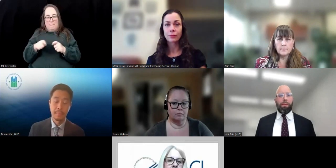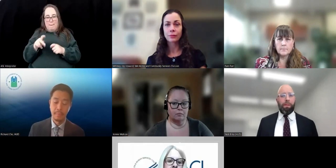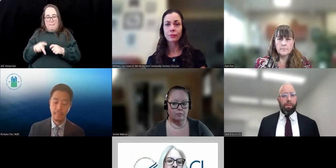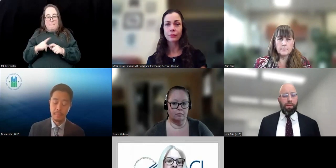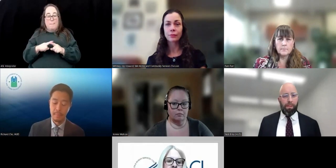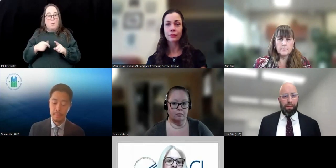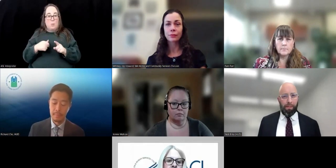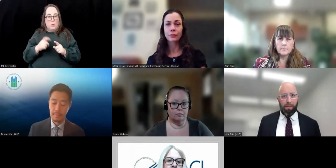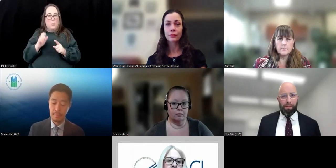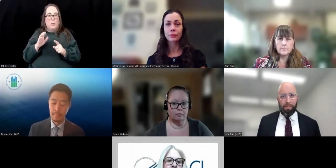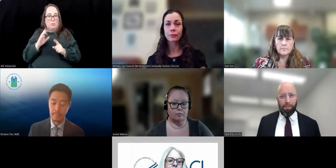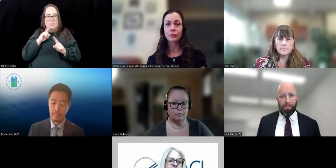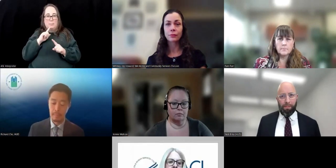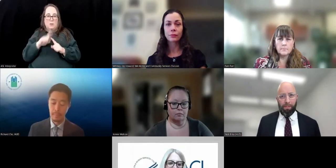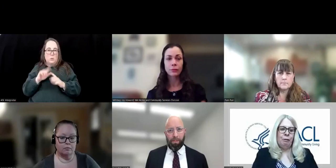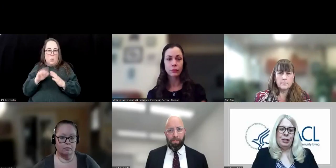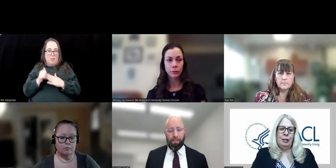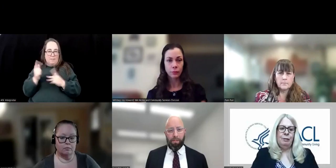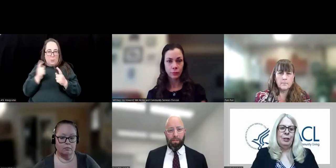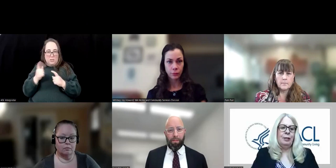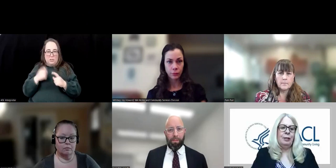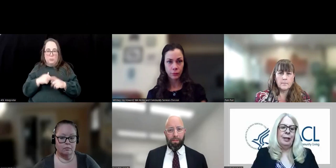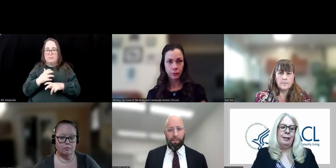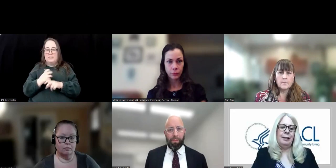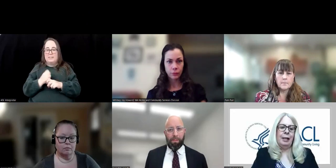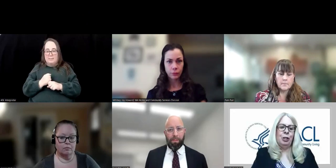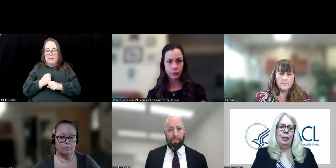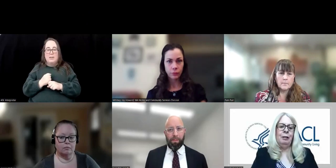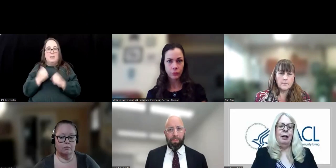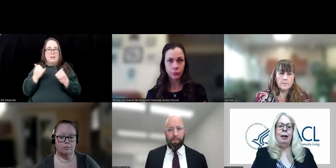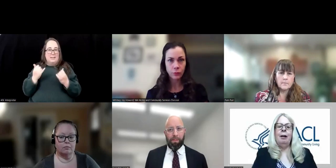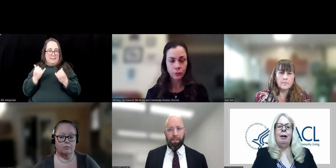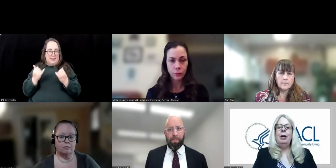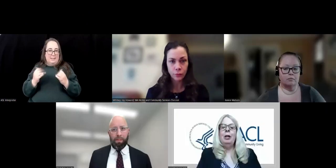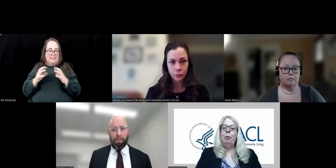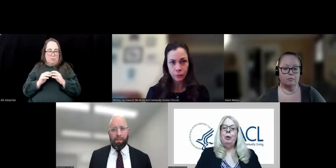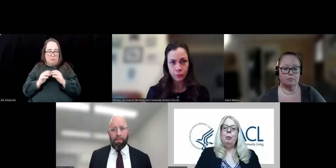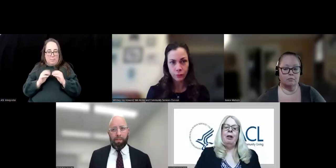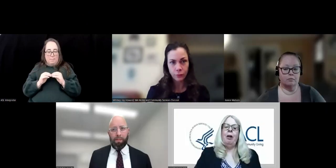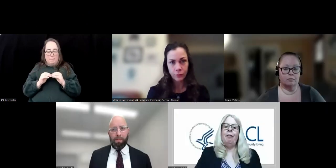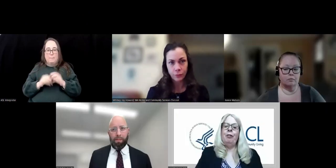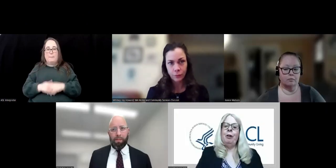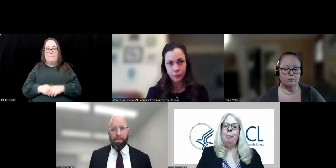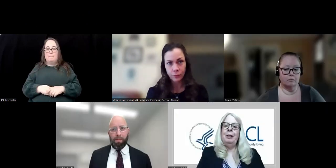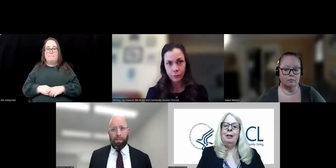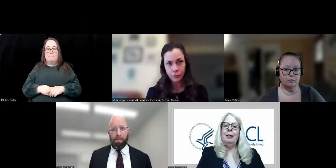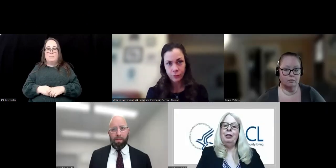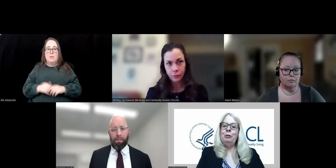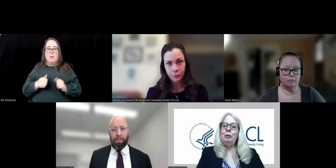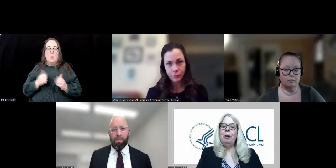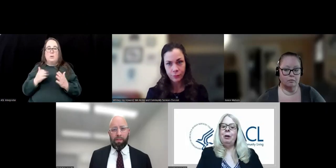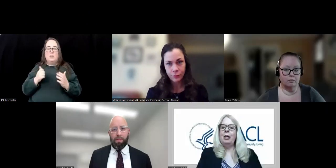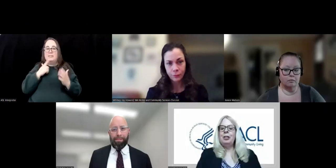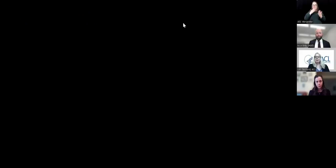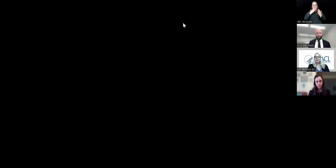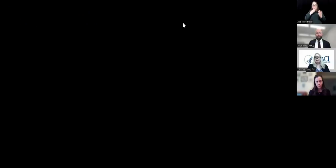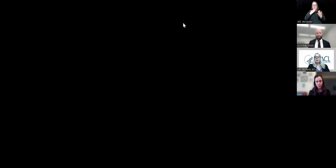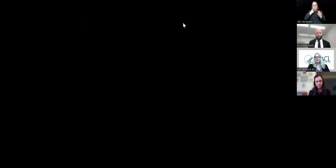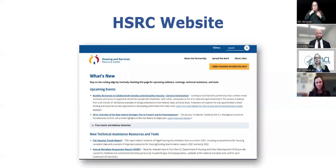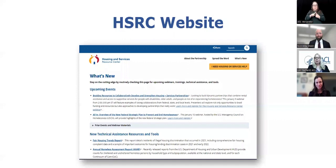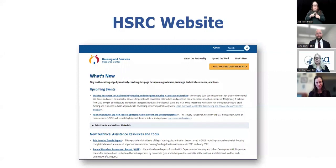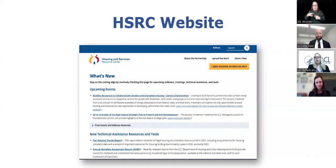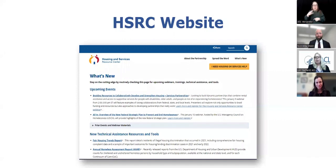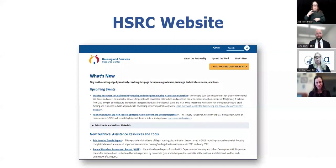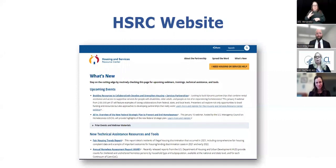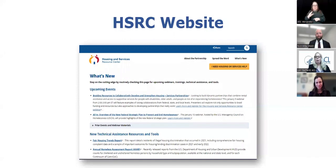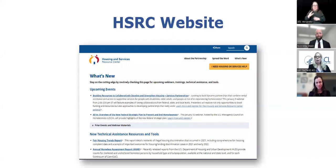we will respond to all the questions that we received in today's session. We want to offer a big thank you to our Washington Housing